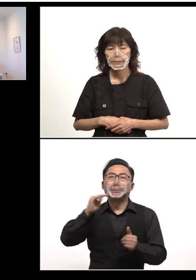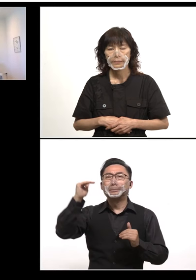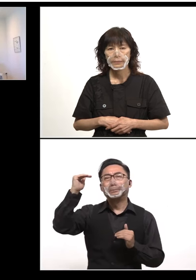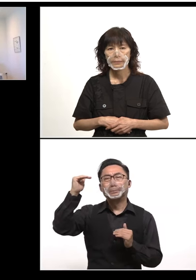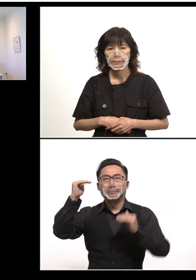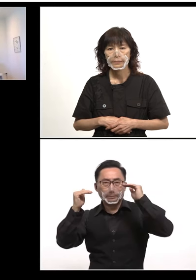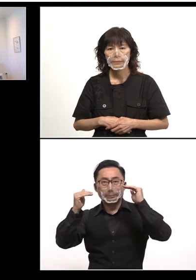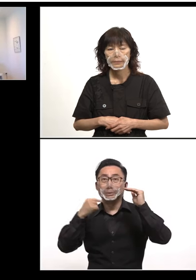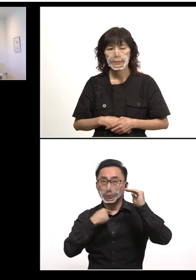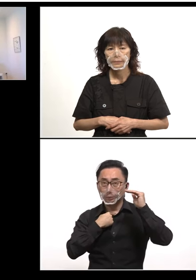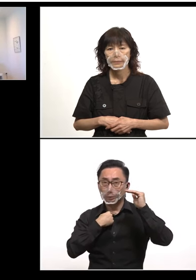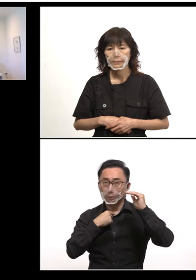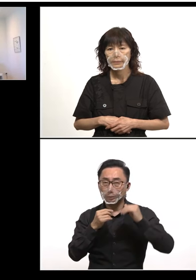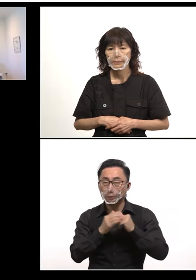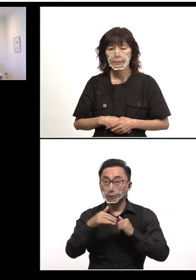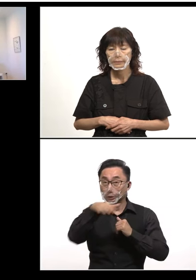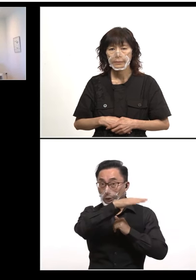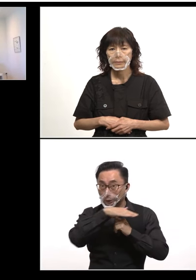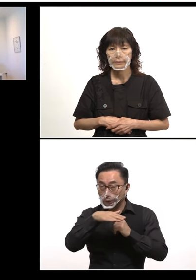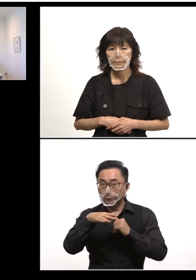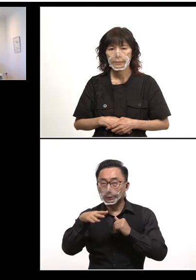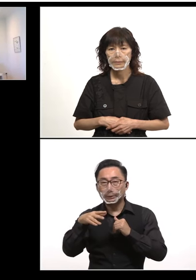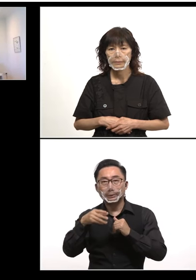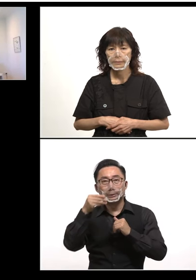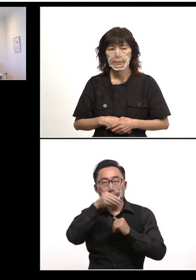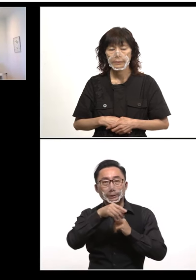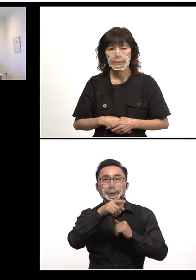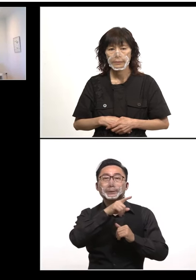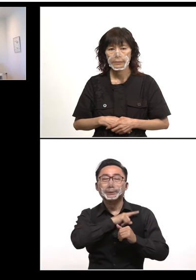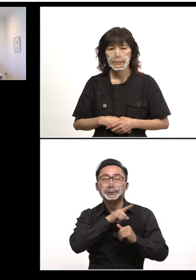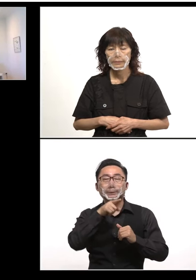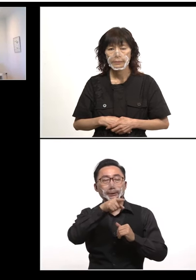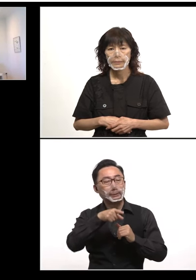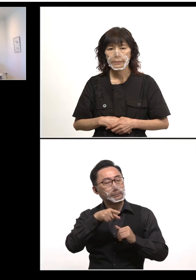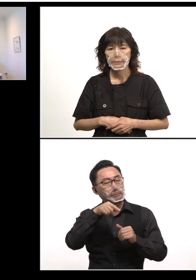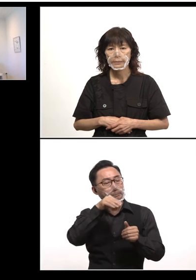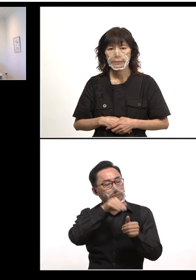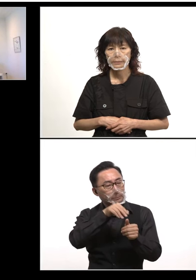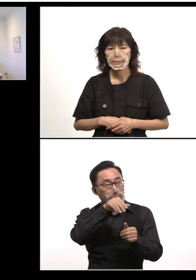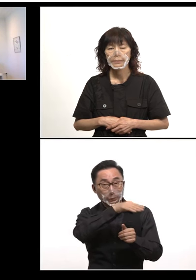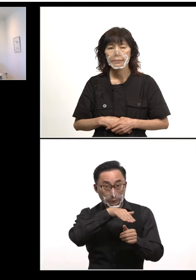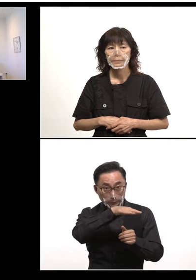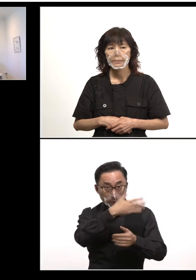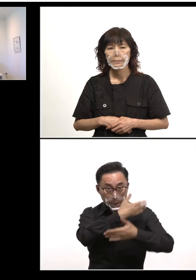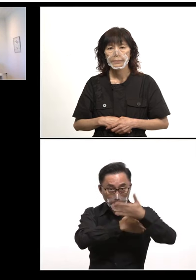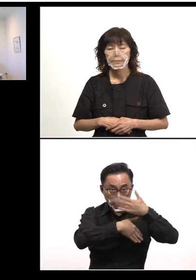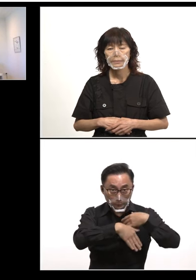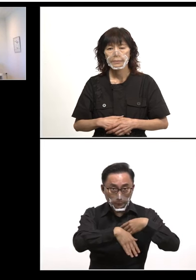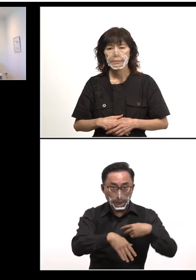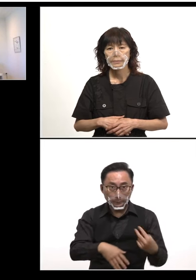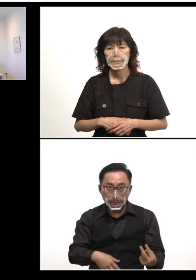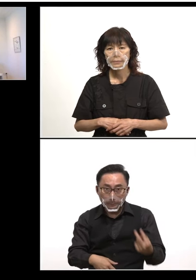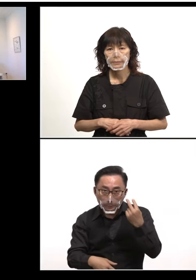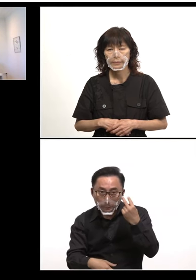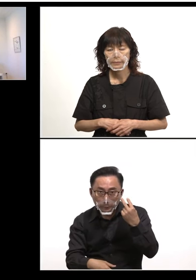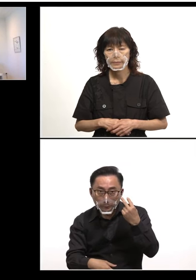oh my gosh, they see themselves of how they had been looking at it, but then they see a new light. For me, that is where